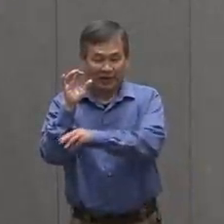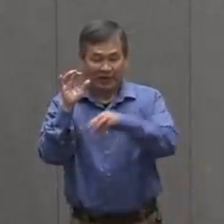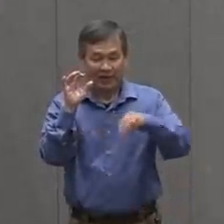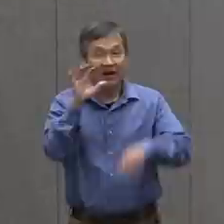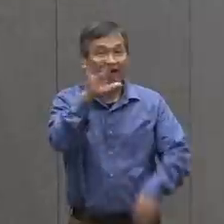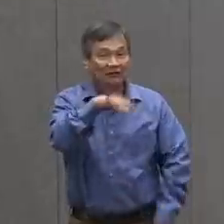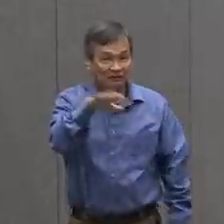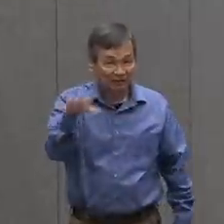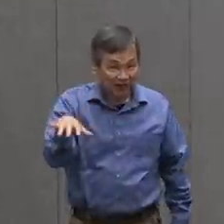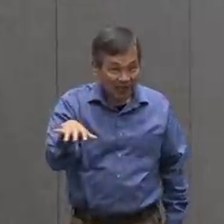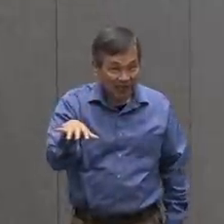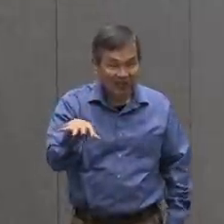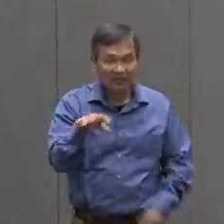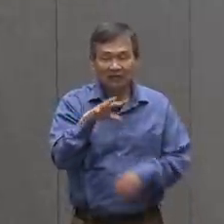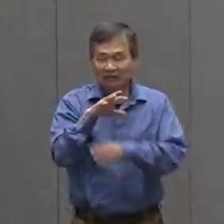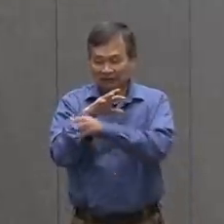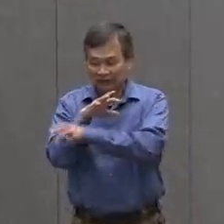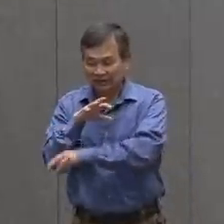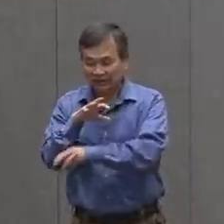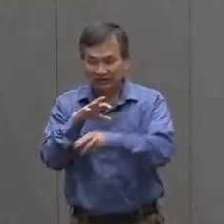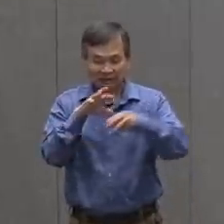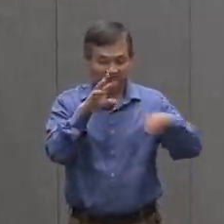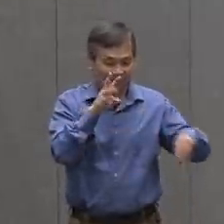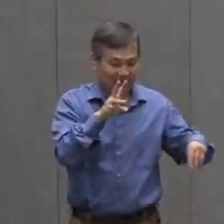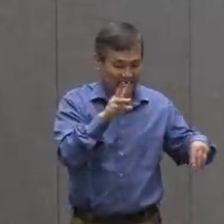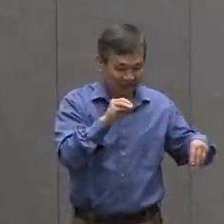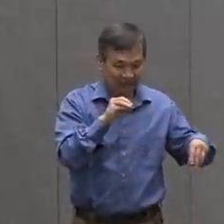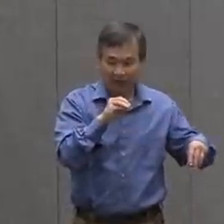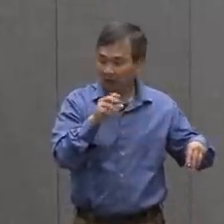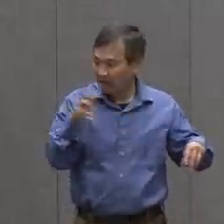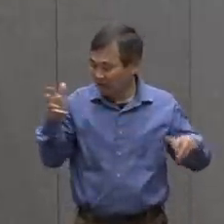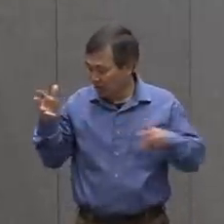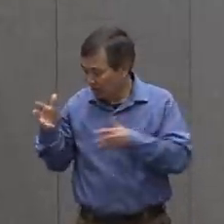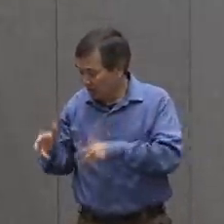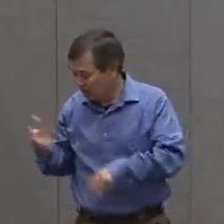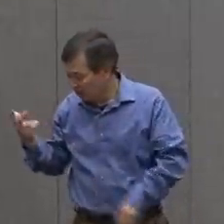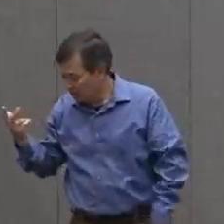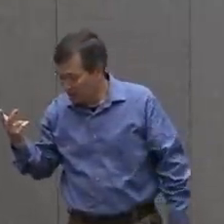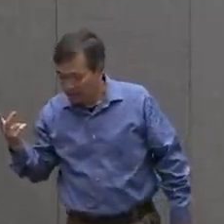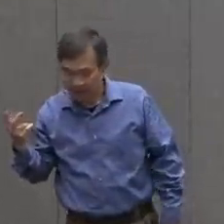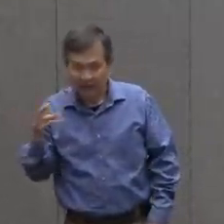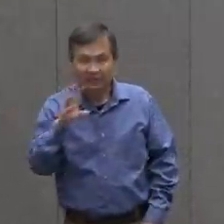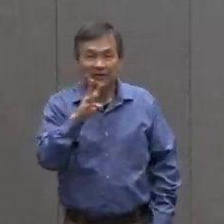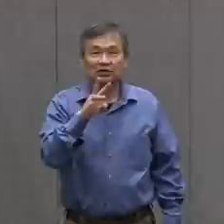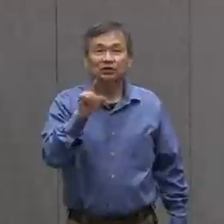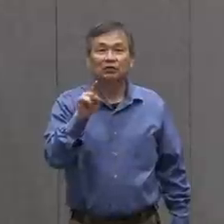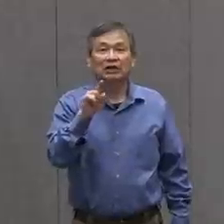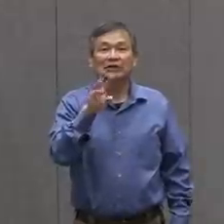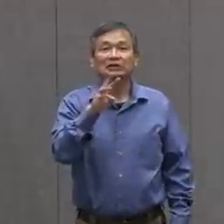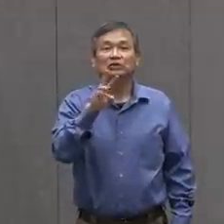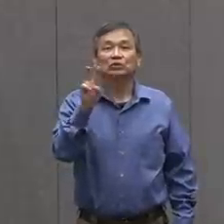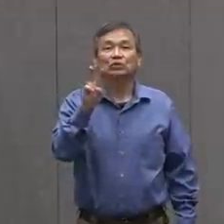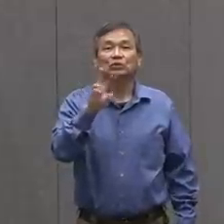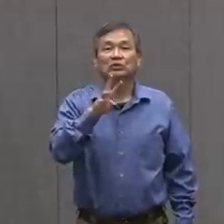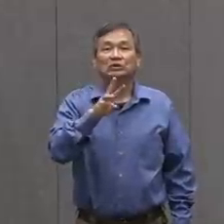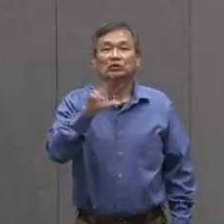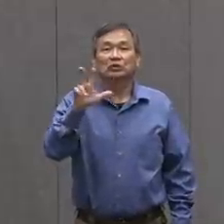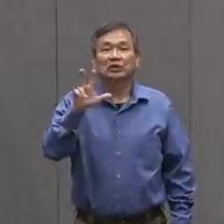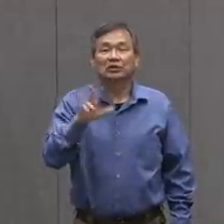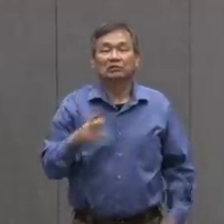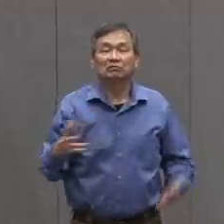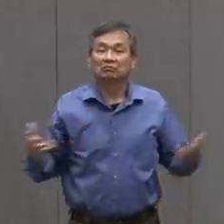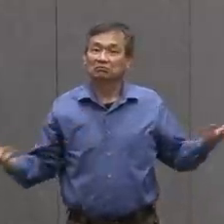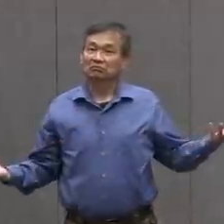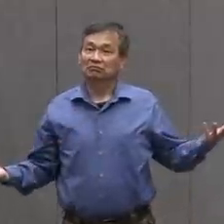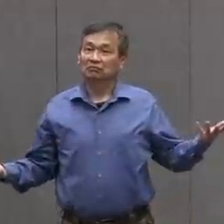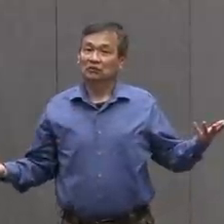55, and 60, and we have our three left over, so 61, 62, 63. And so there's two ways